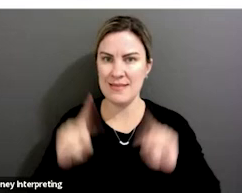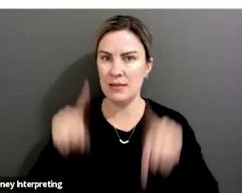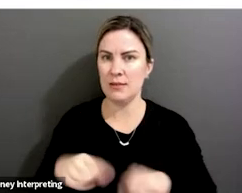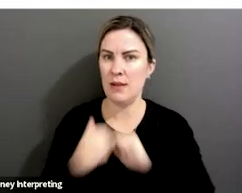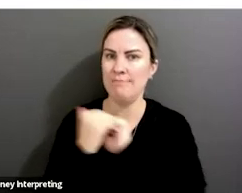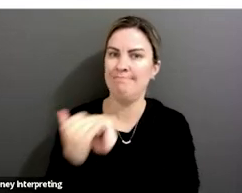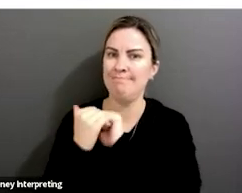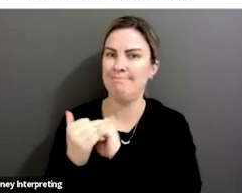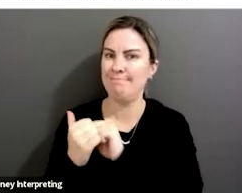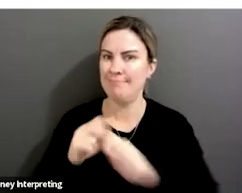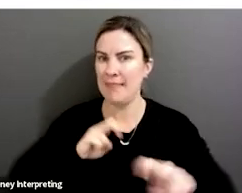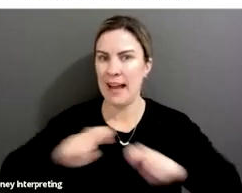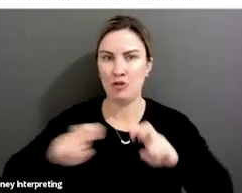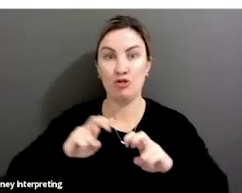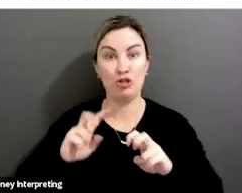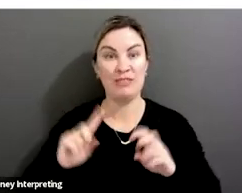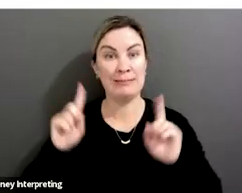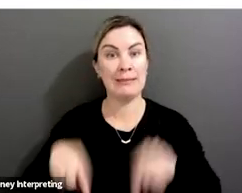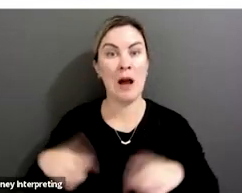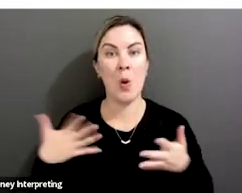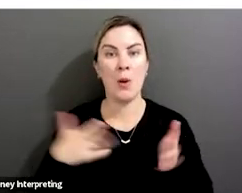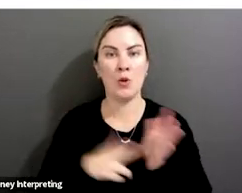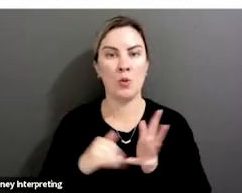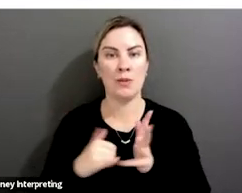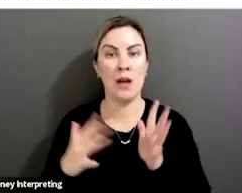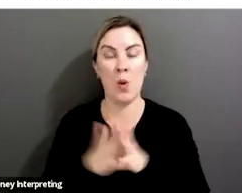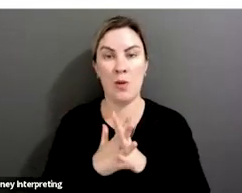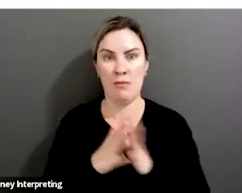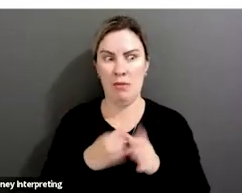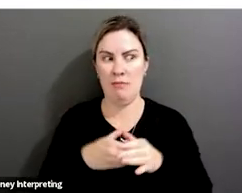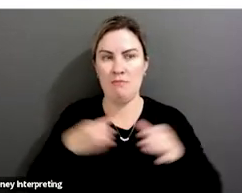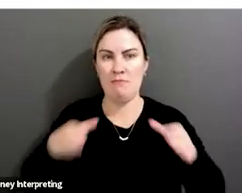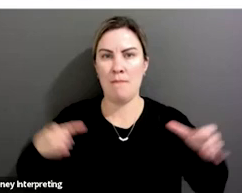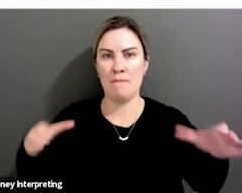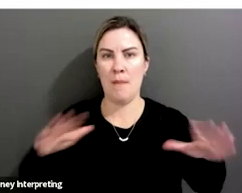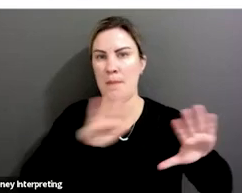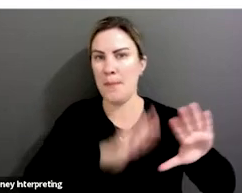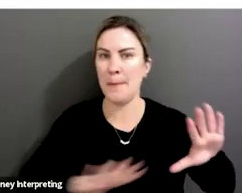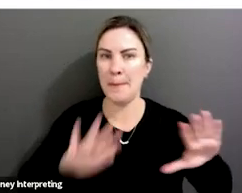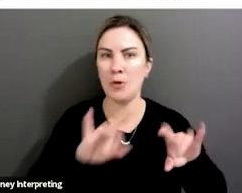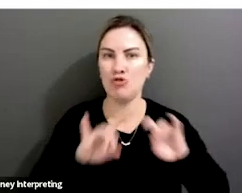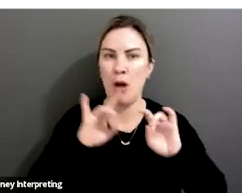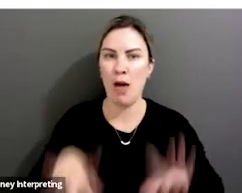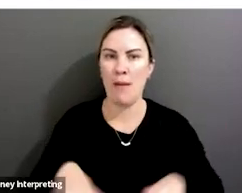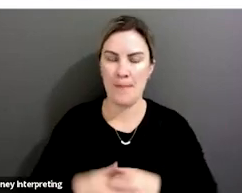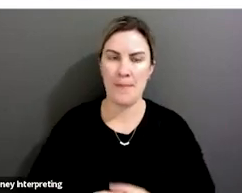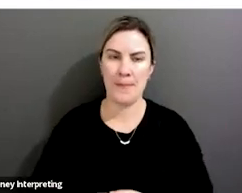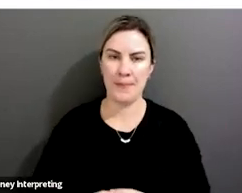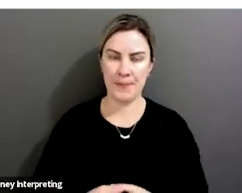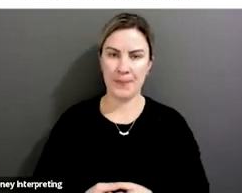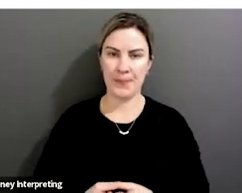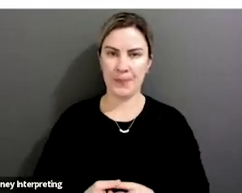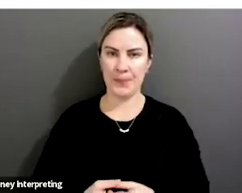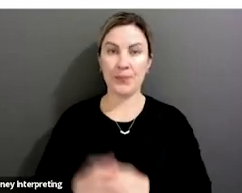on the ground, first starting in New South Wales and then expanding and scaling to other parts of Australia.